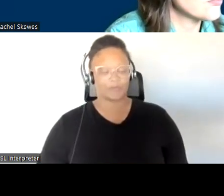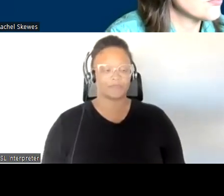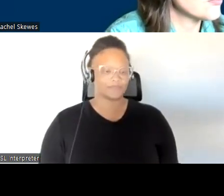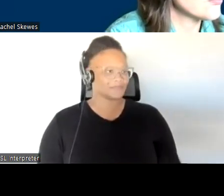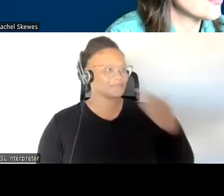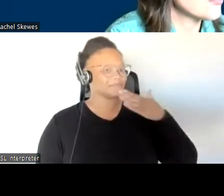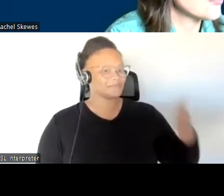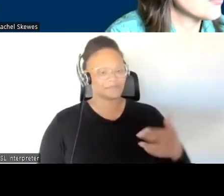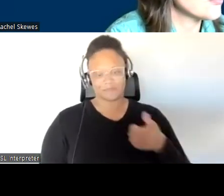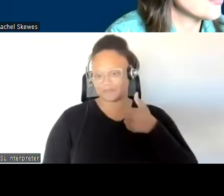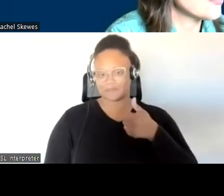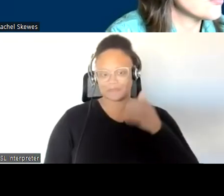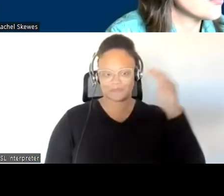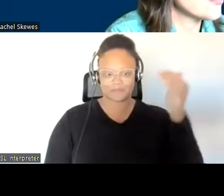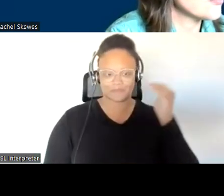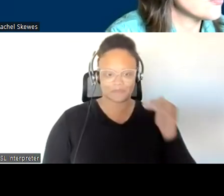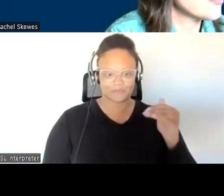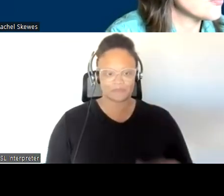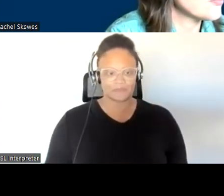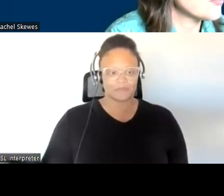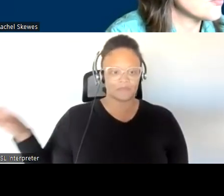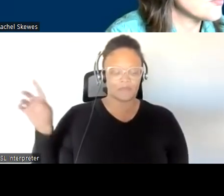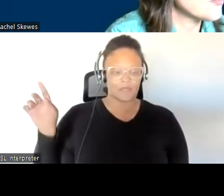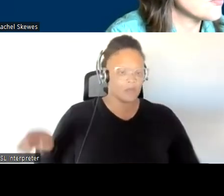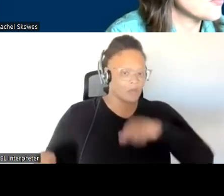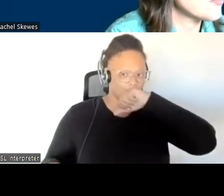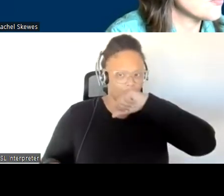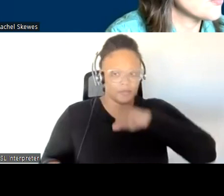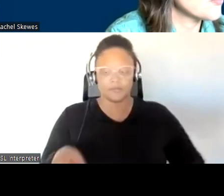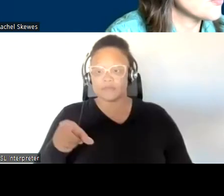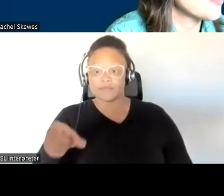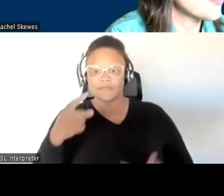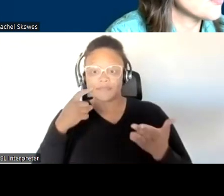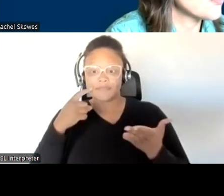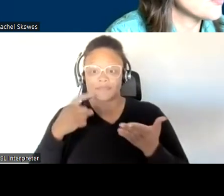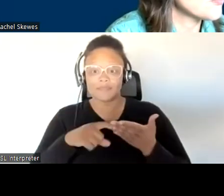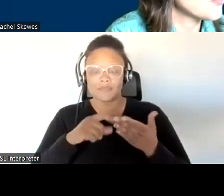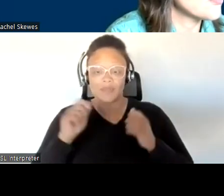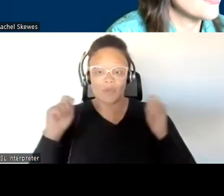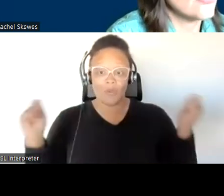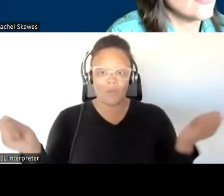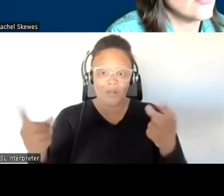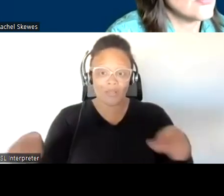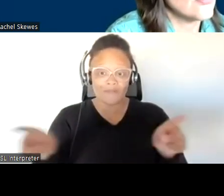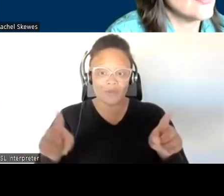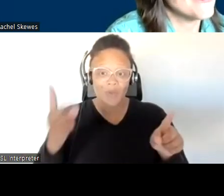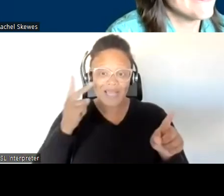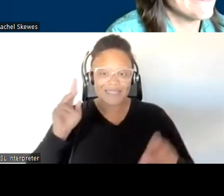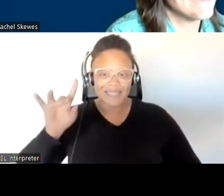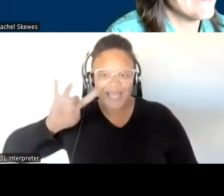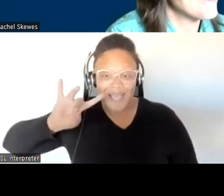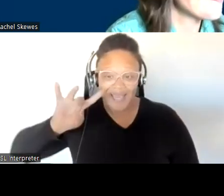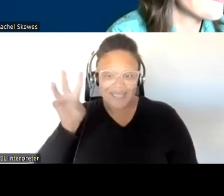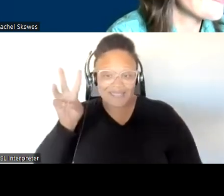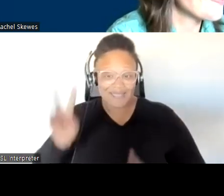Thank you. Next, I'd like to acknowledge all of you. We have 86 hands raised,